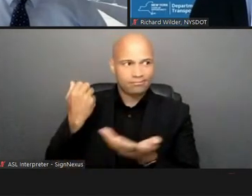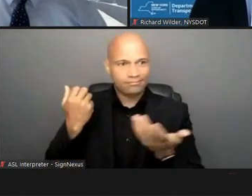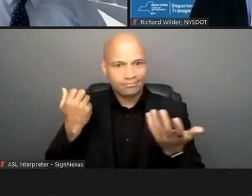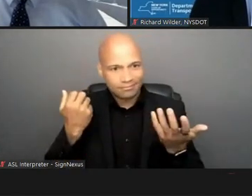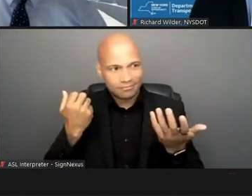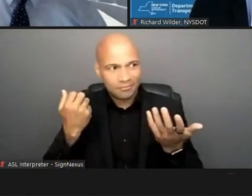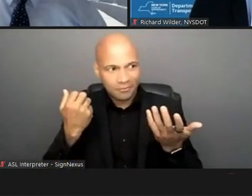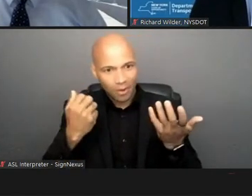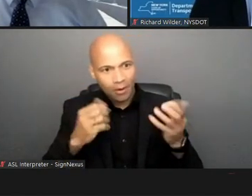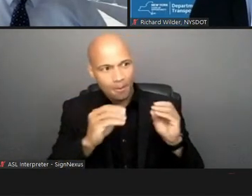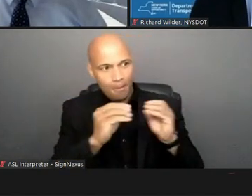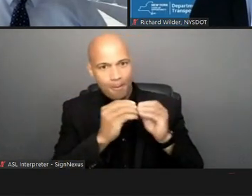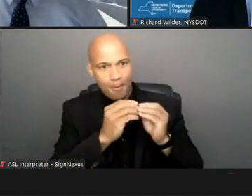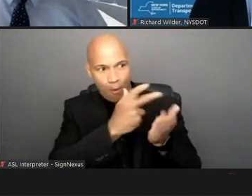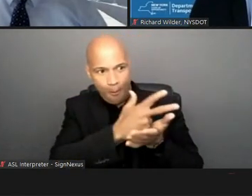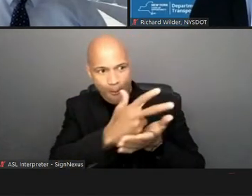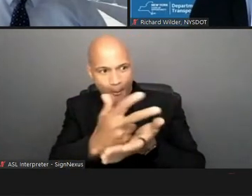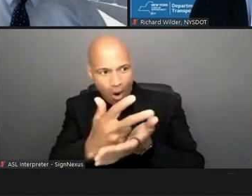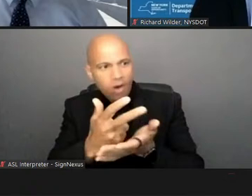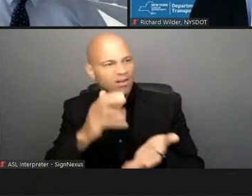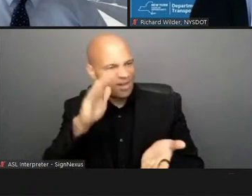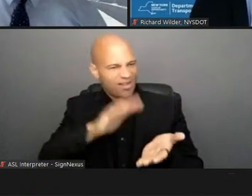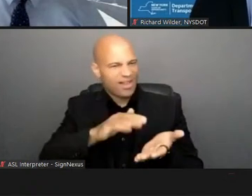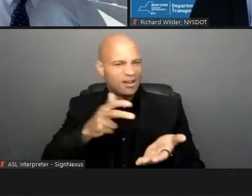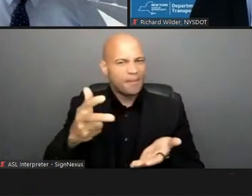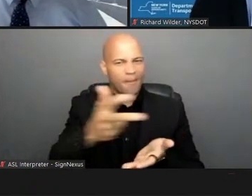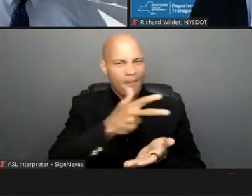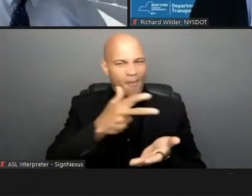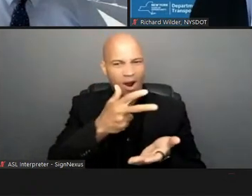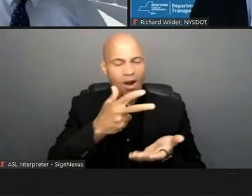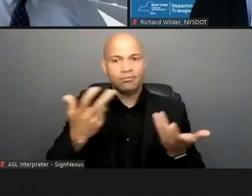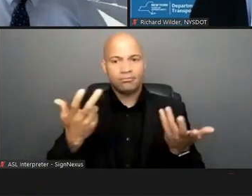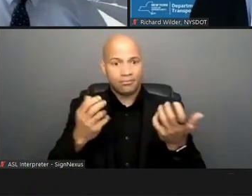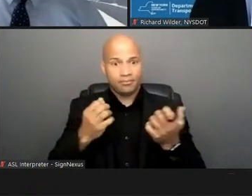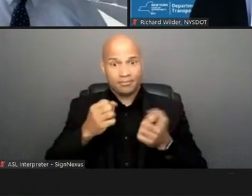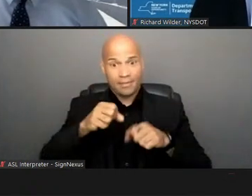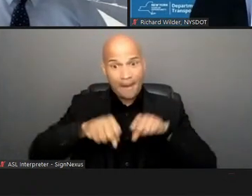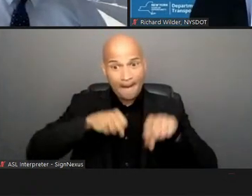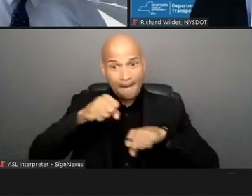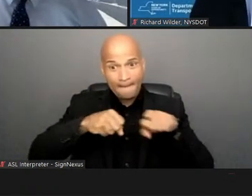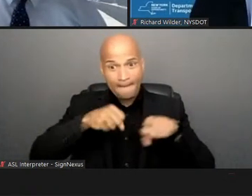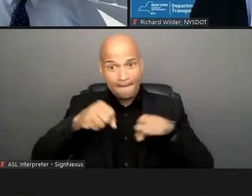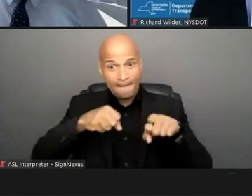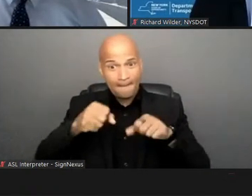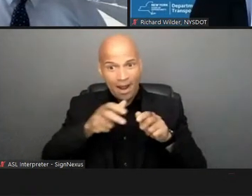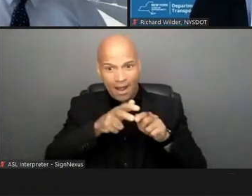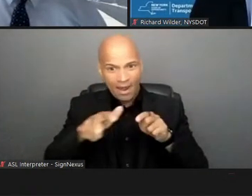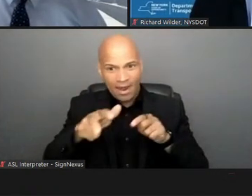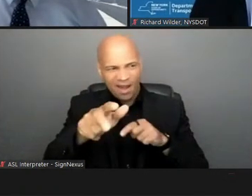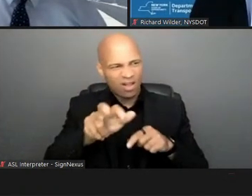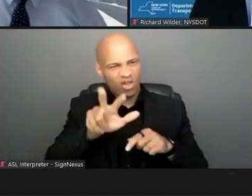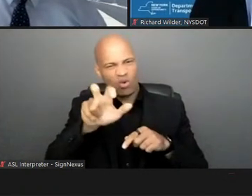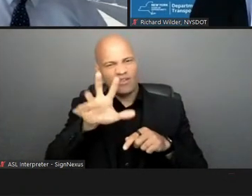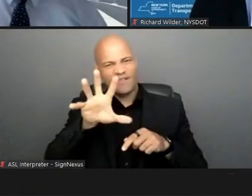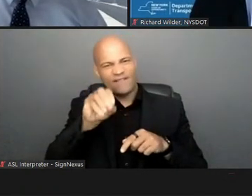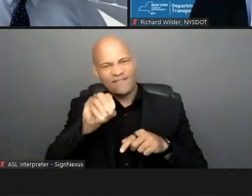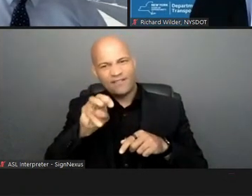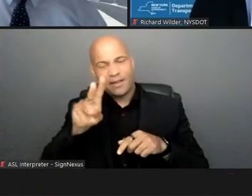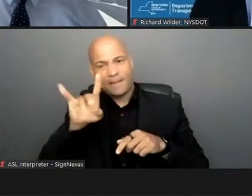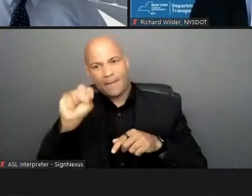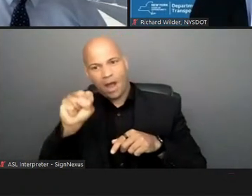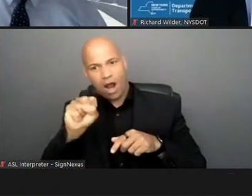driving around looking for a parking space if you maybe audited the bike Lanes to see whether or not anyone's using those 350 miles of road